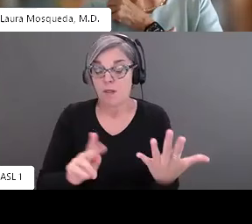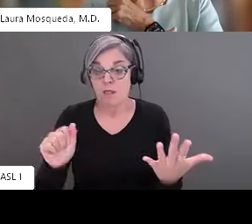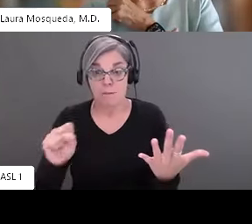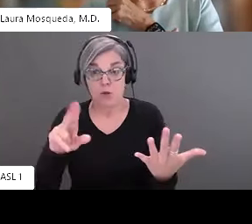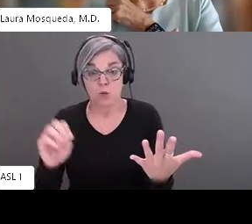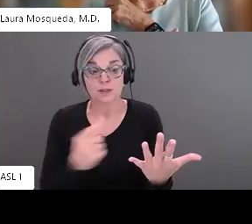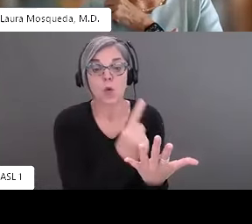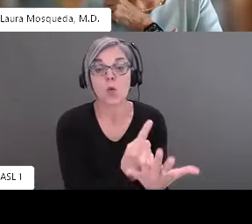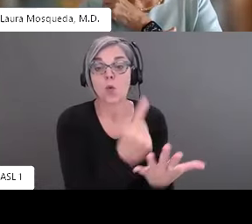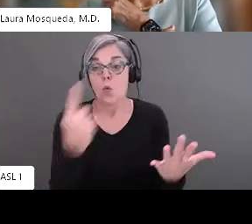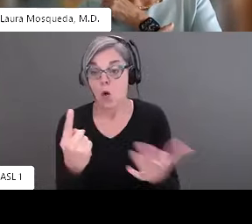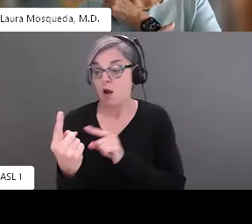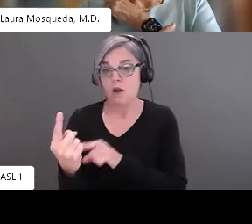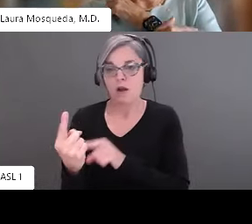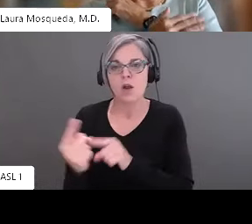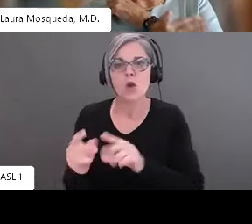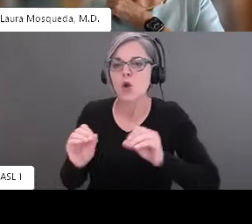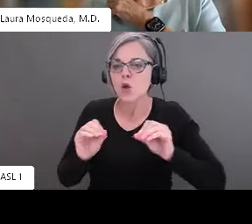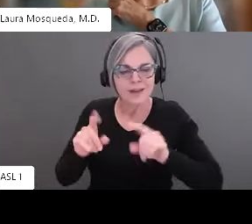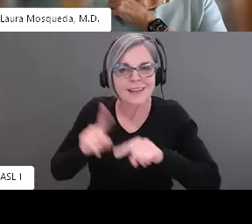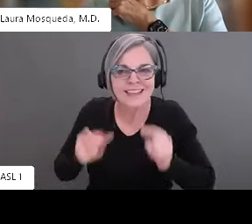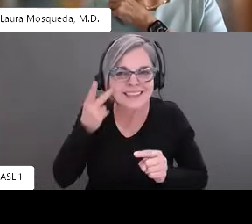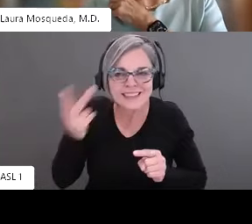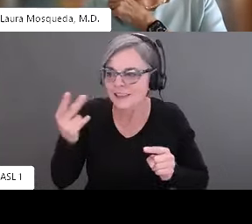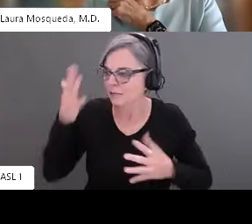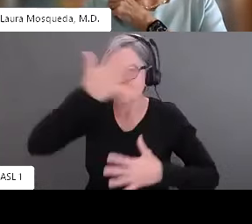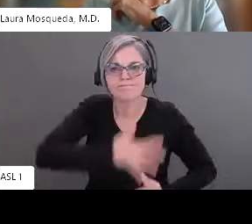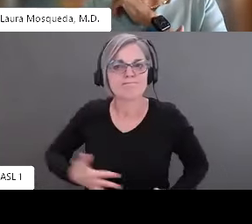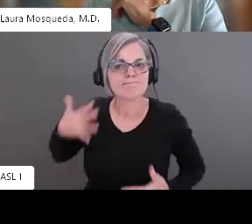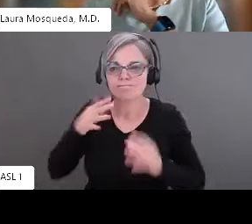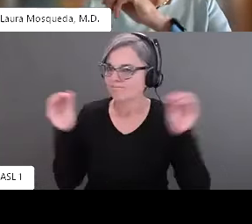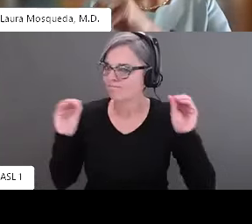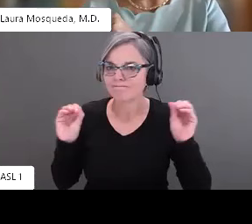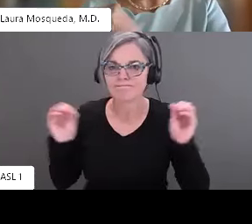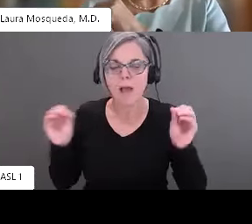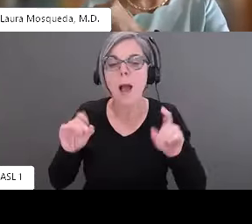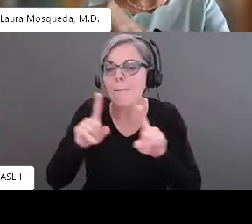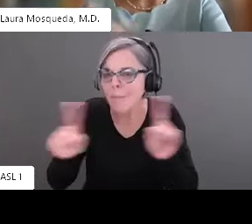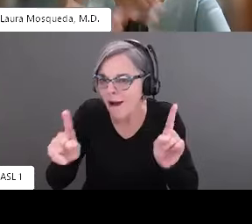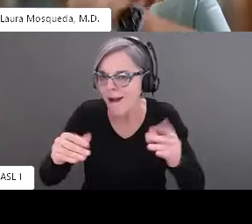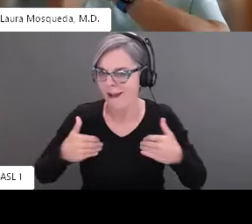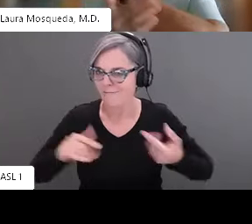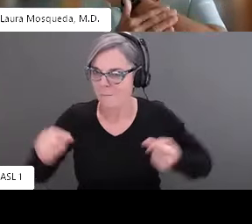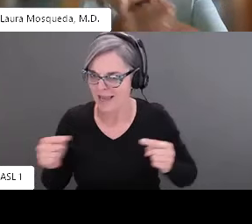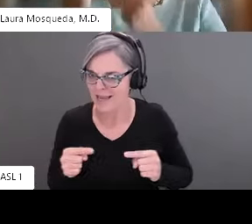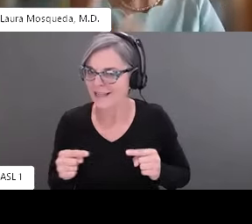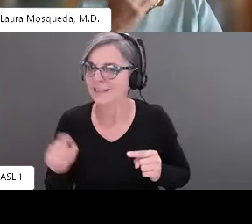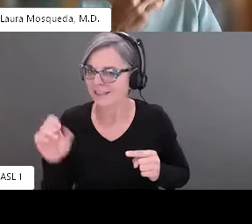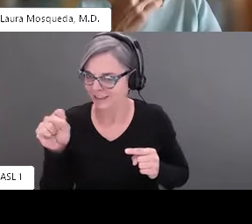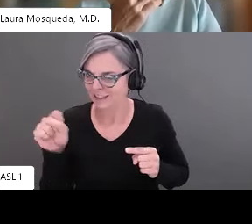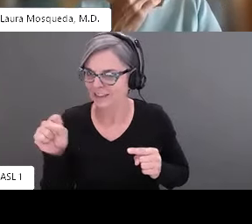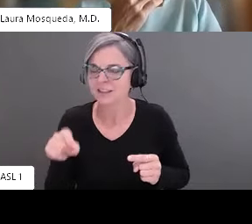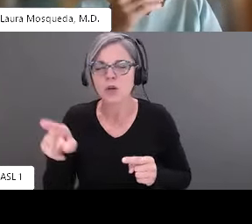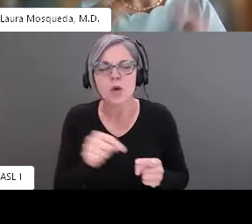had pain. So it's very important to note when somebody is either complaining of pain or may have